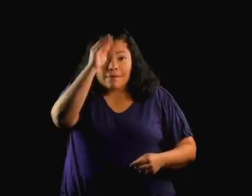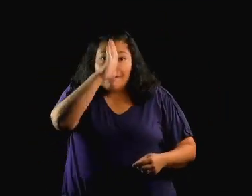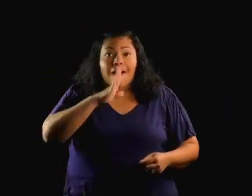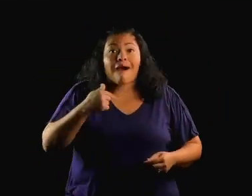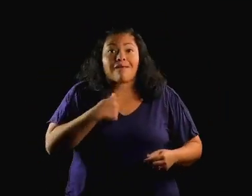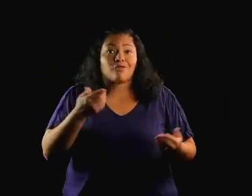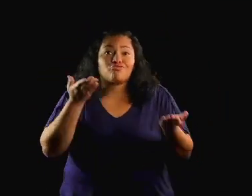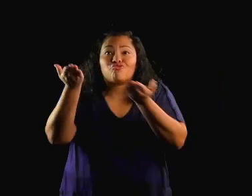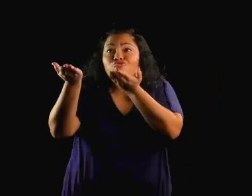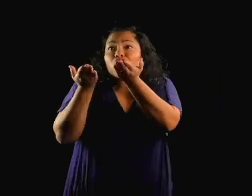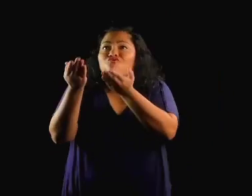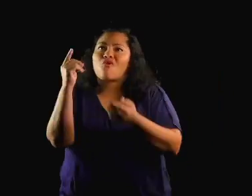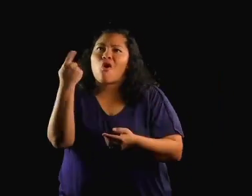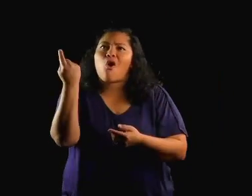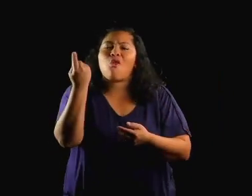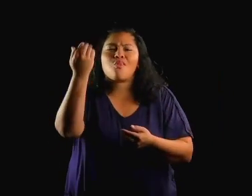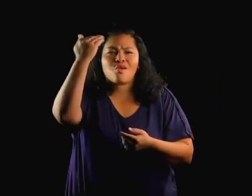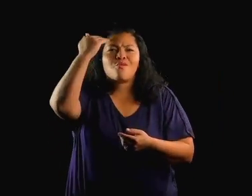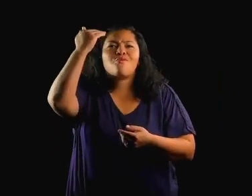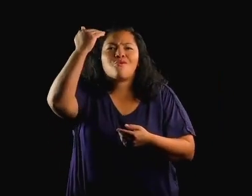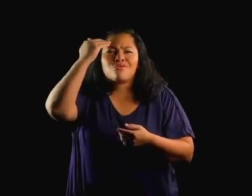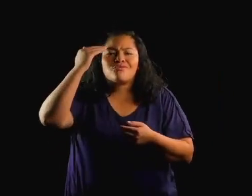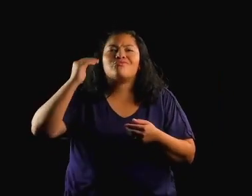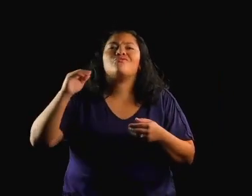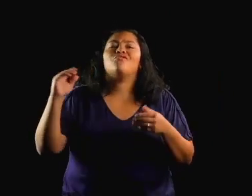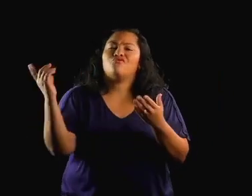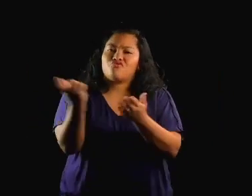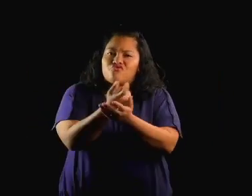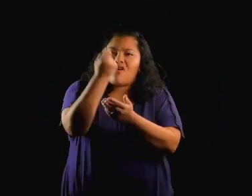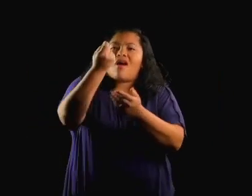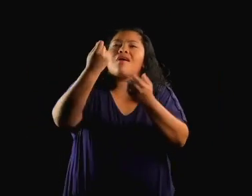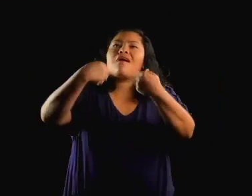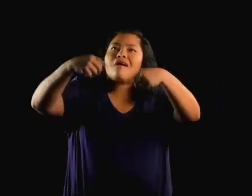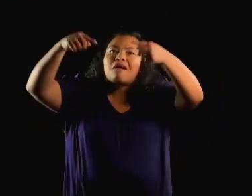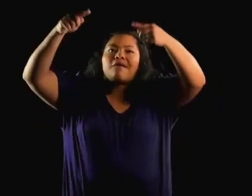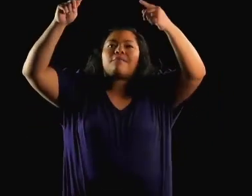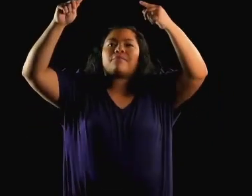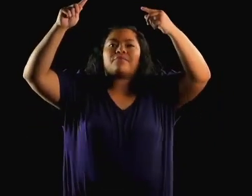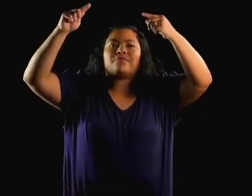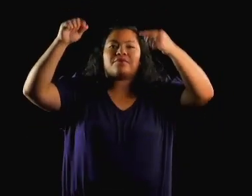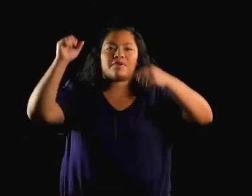'Cause the God I serve knows only how to